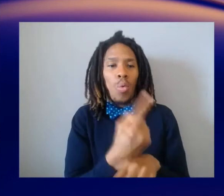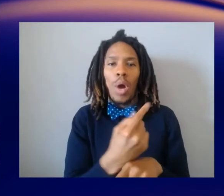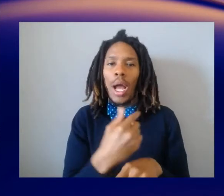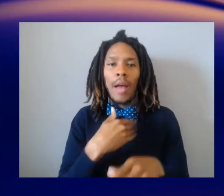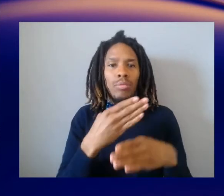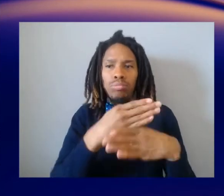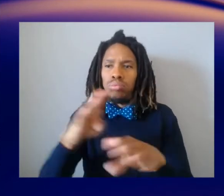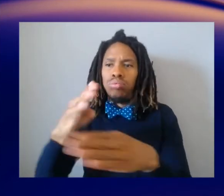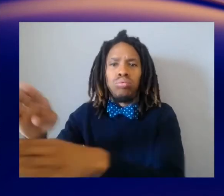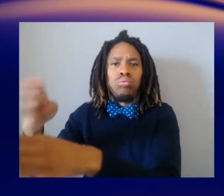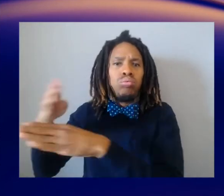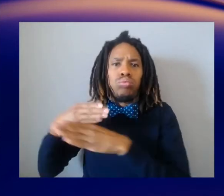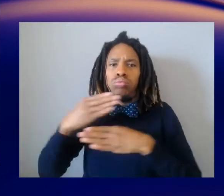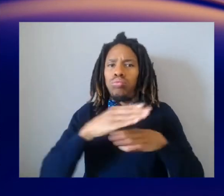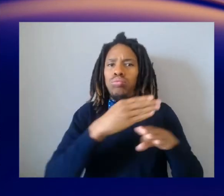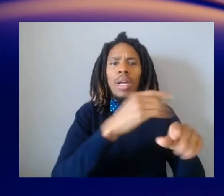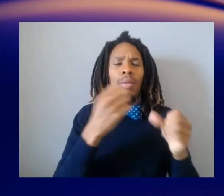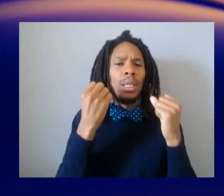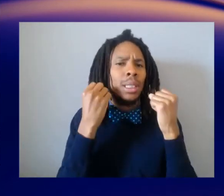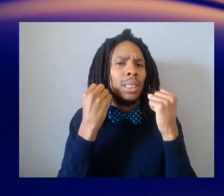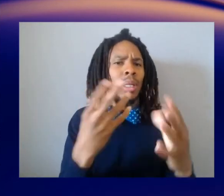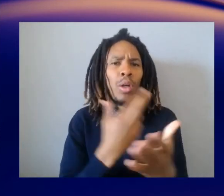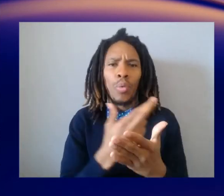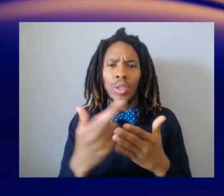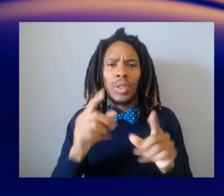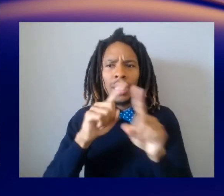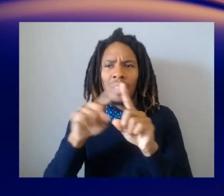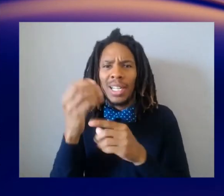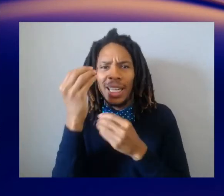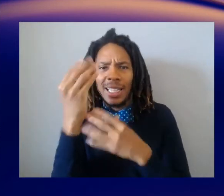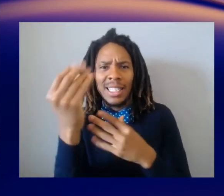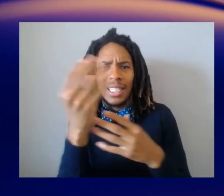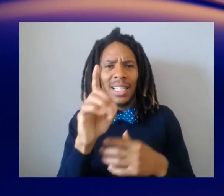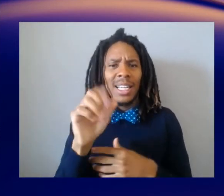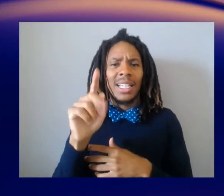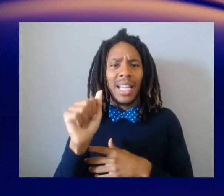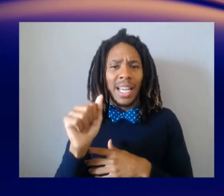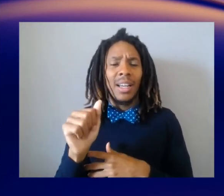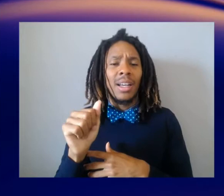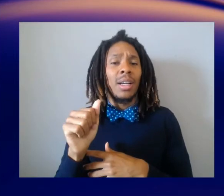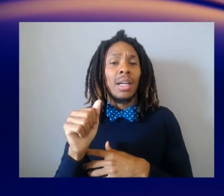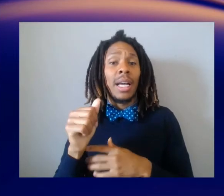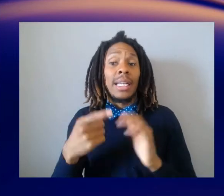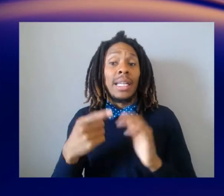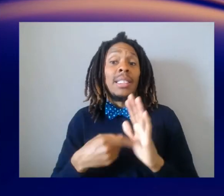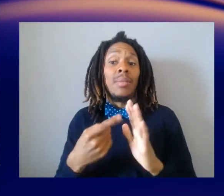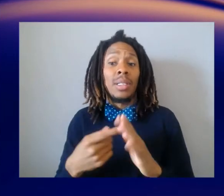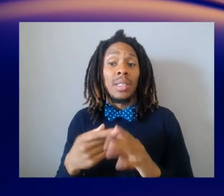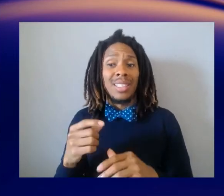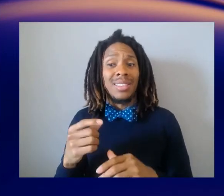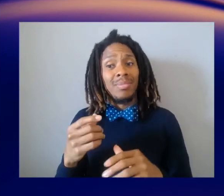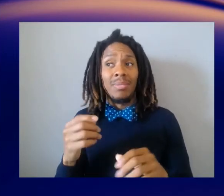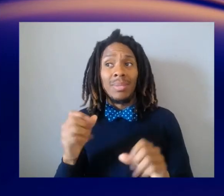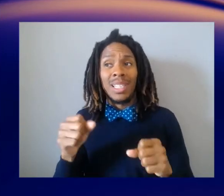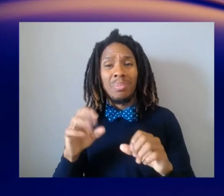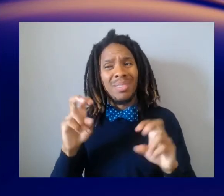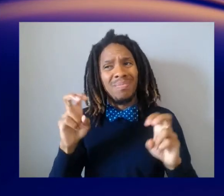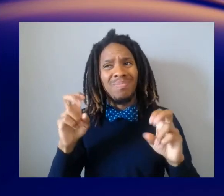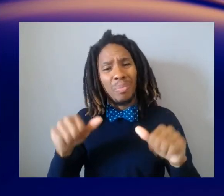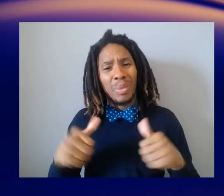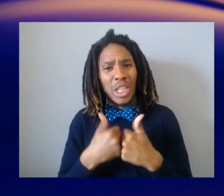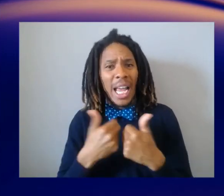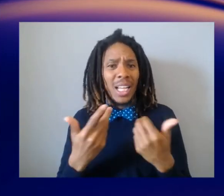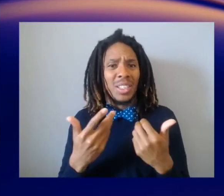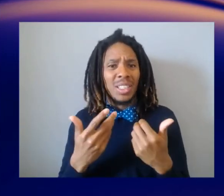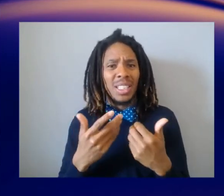ephemeral resources. There's so many more data points to be able to look at, and in some cases that can be somewhat challenging to be able to